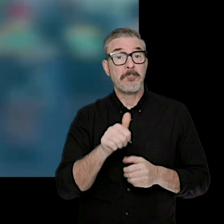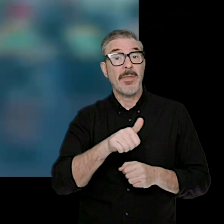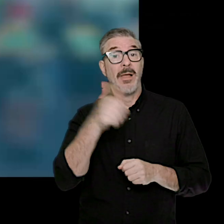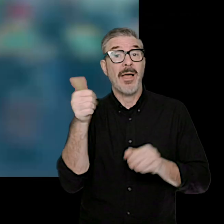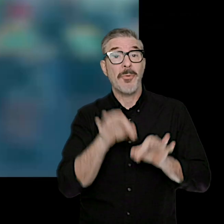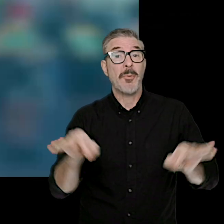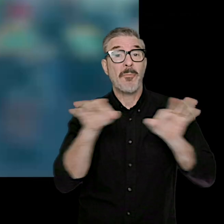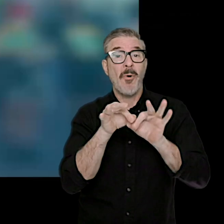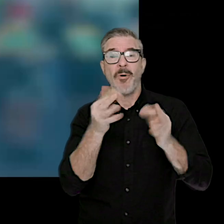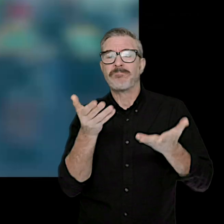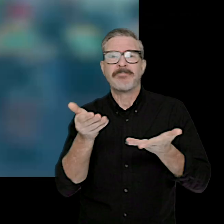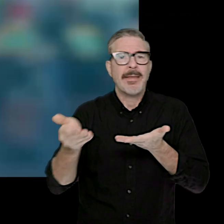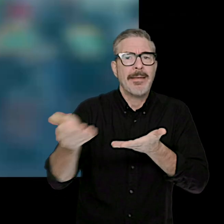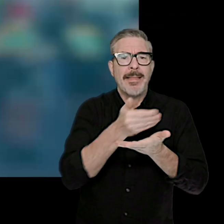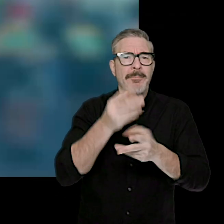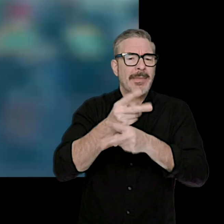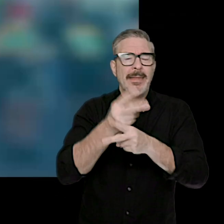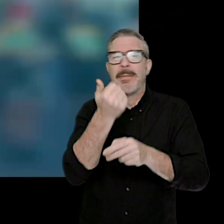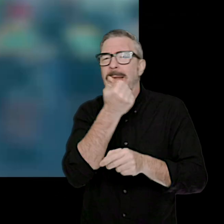state roughly how accurate they are.